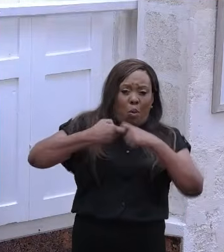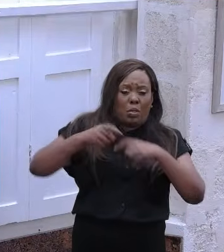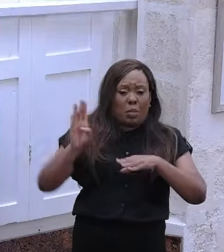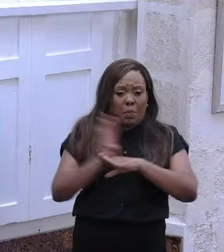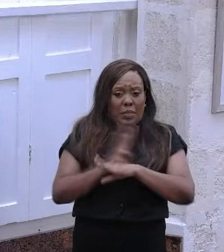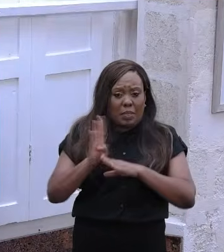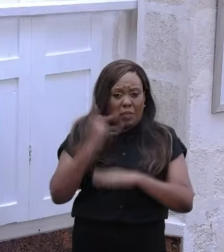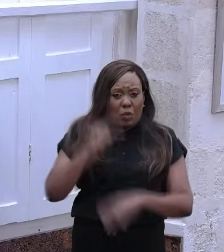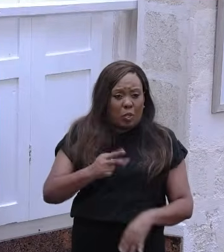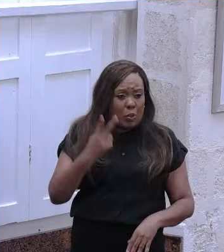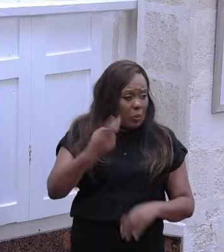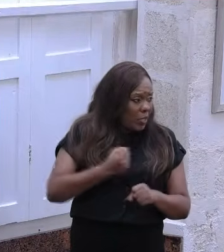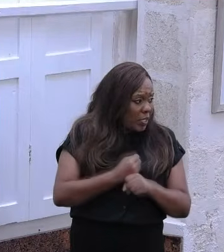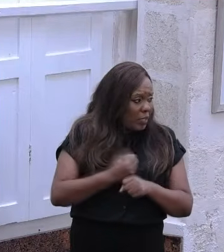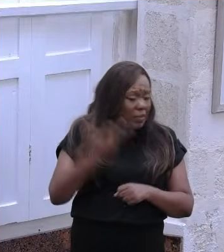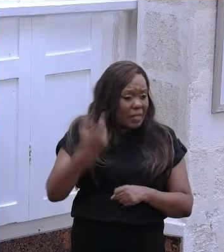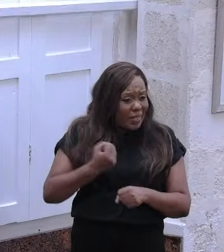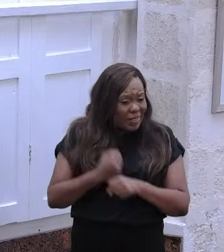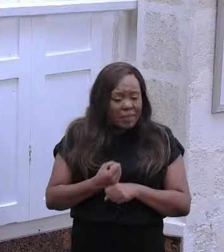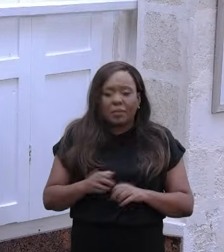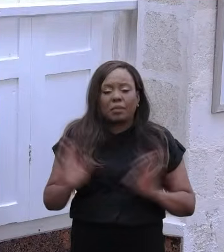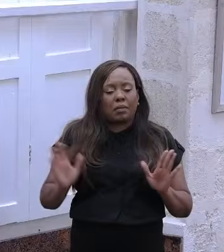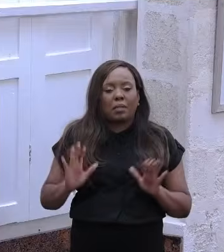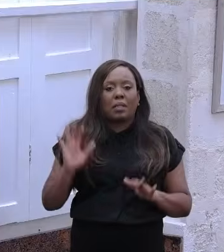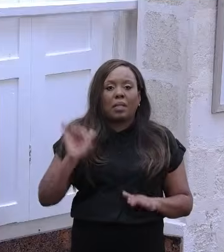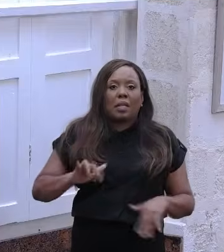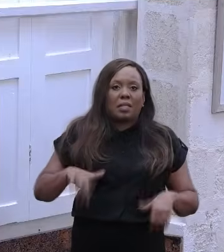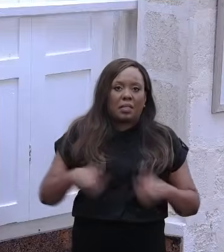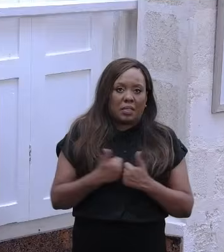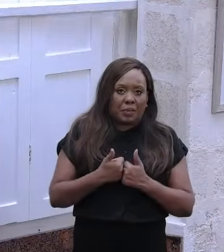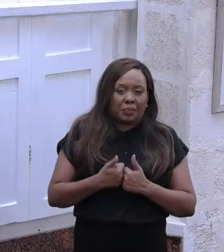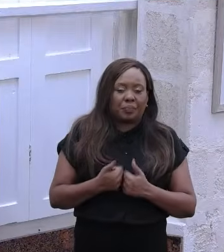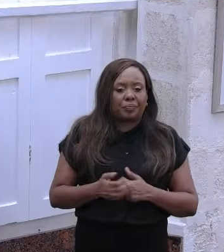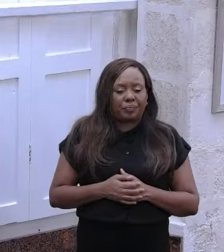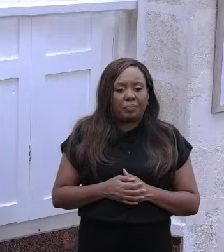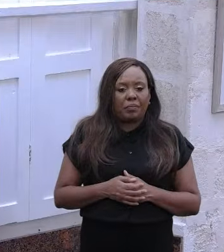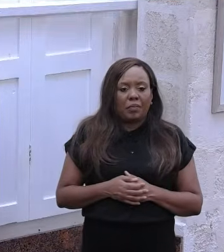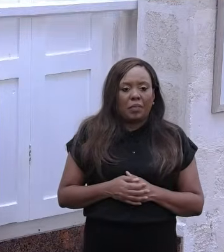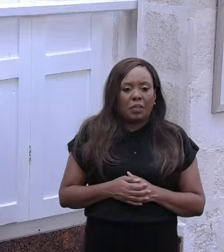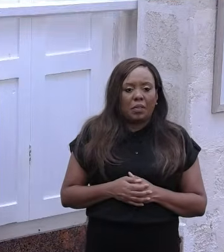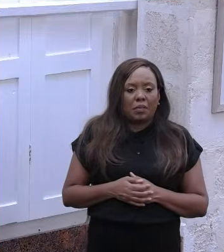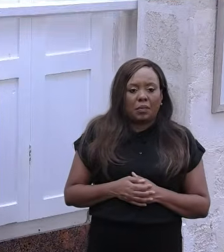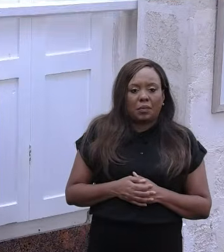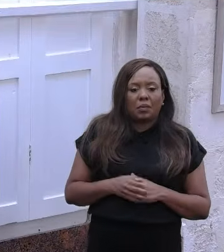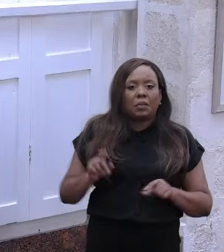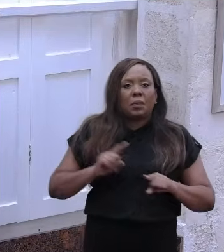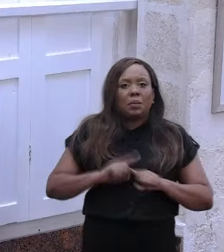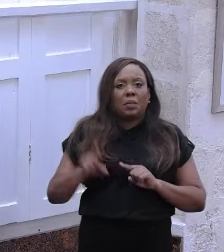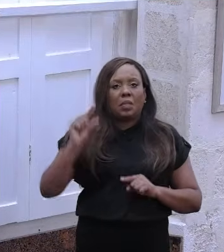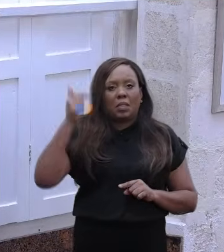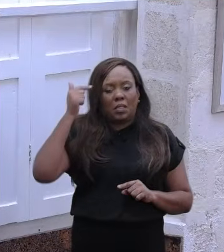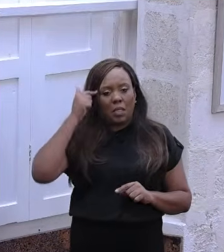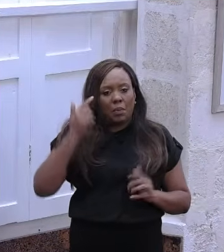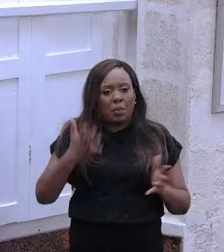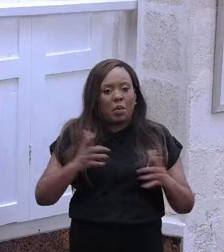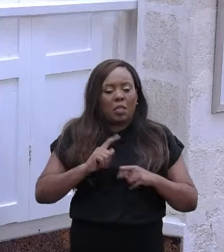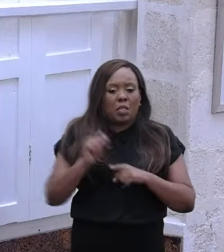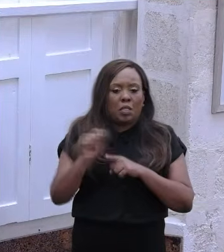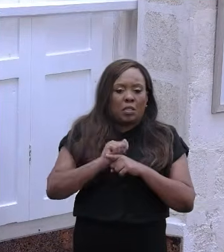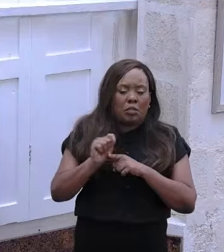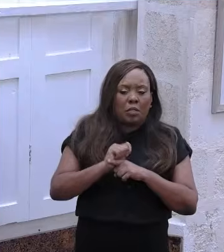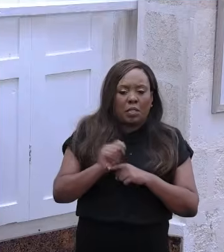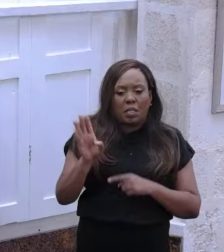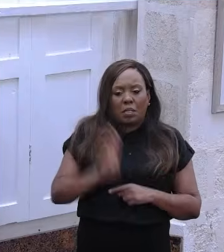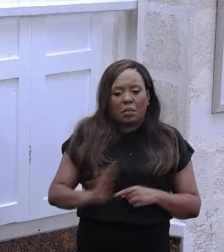the challenge that we had. But the commitment of the government is train up the Barbadian workforce with